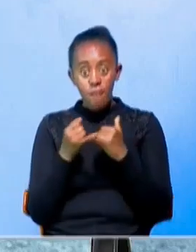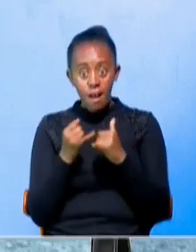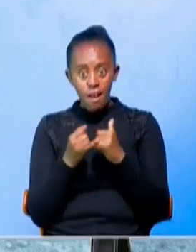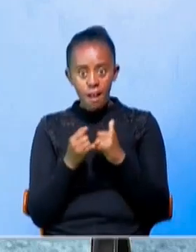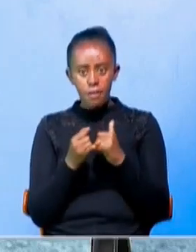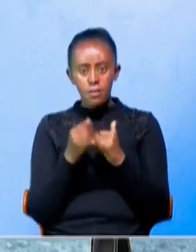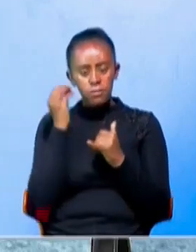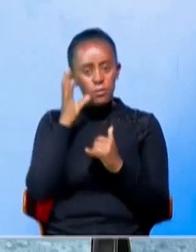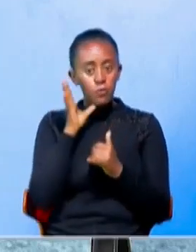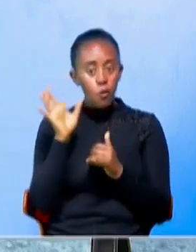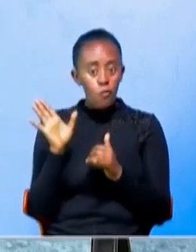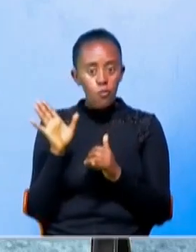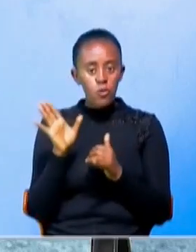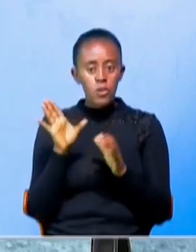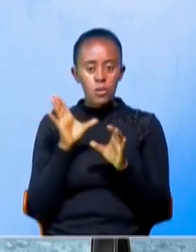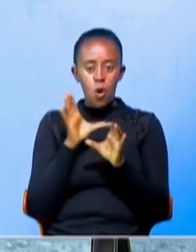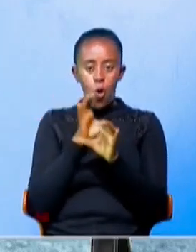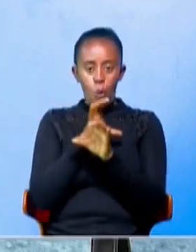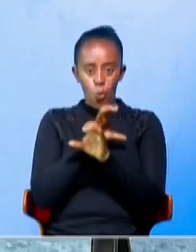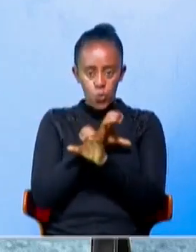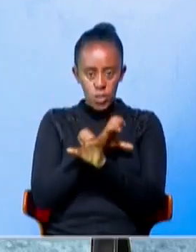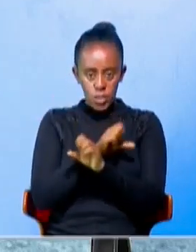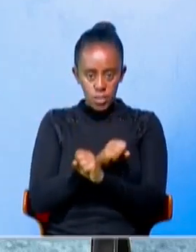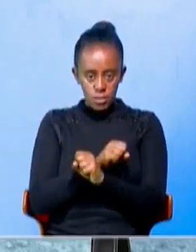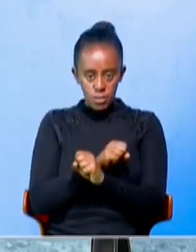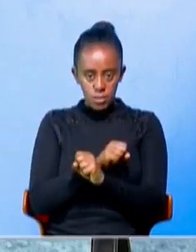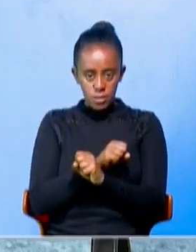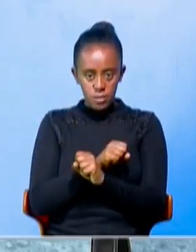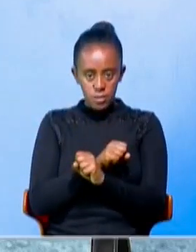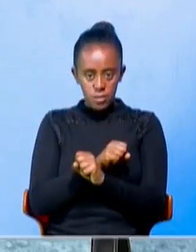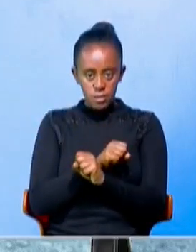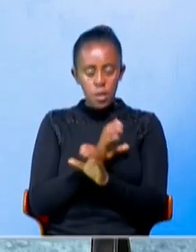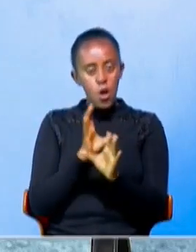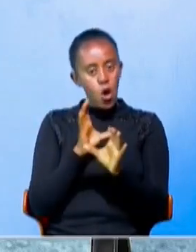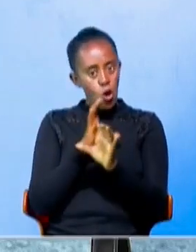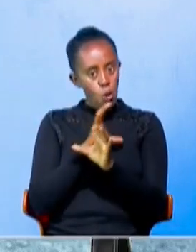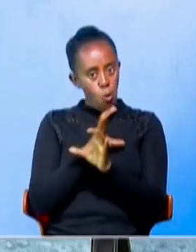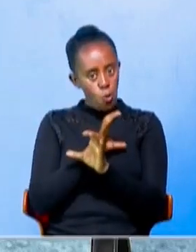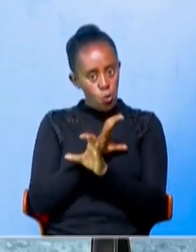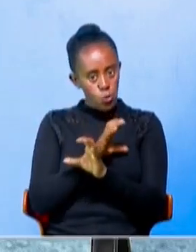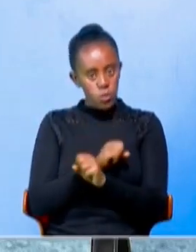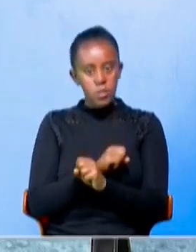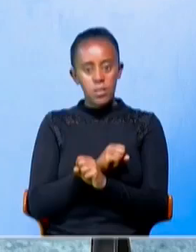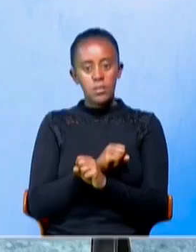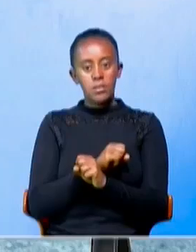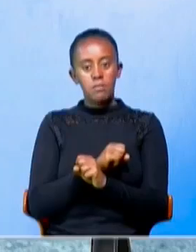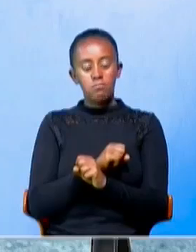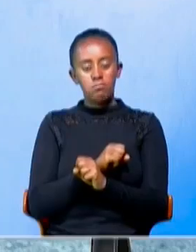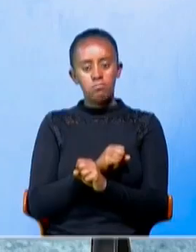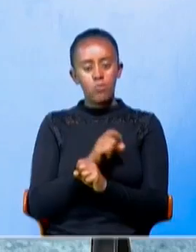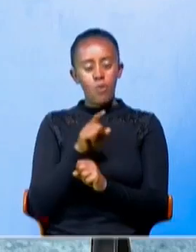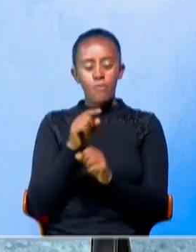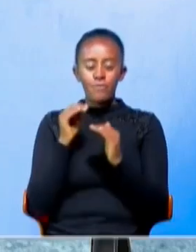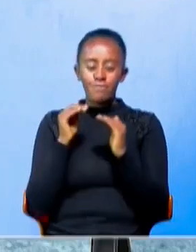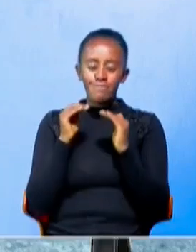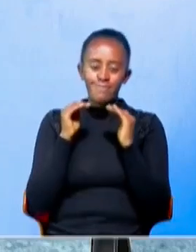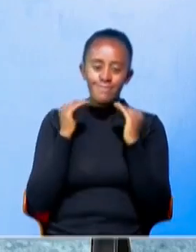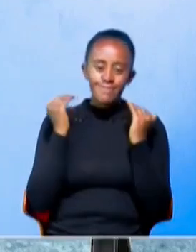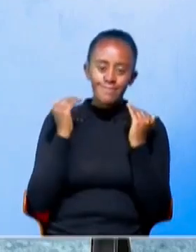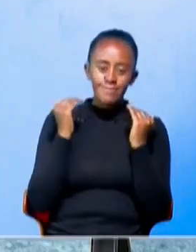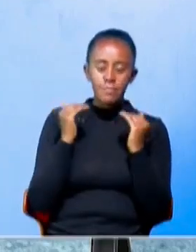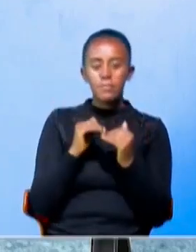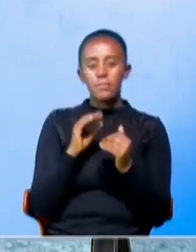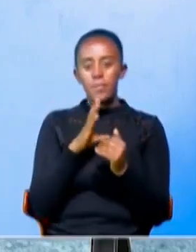don't forget that it's a closing, right? Yeah, closing. You have to smile.